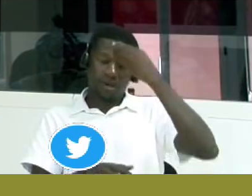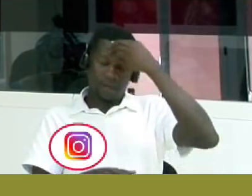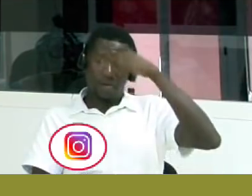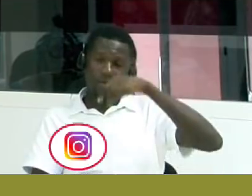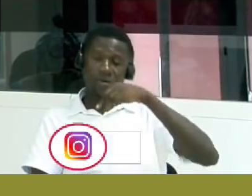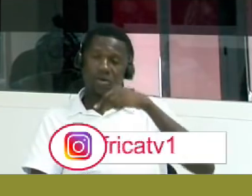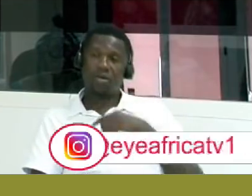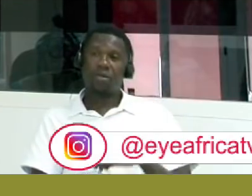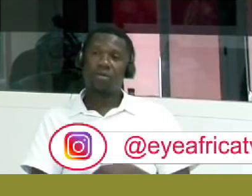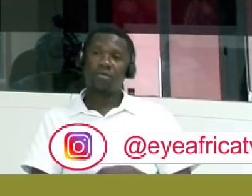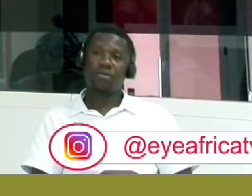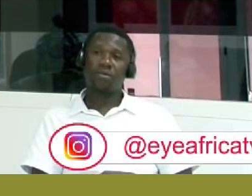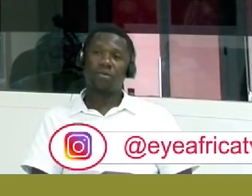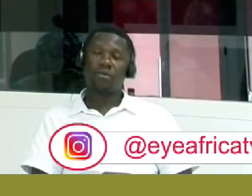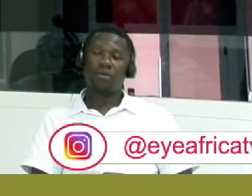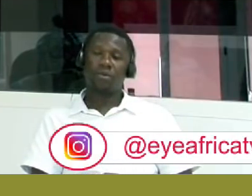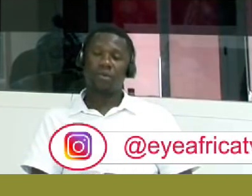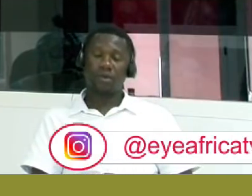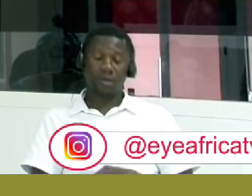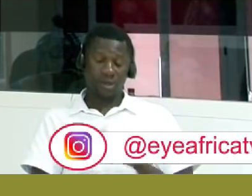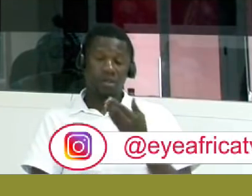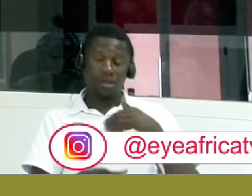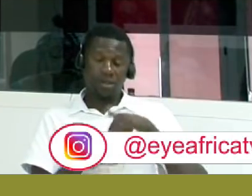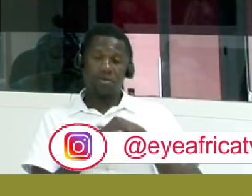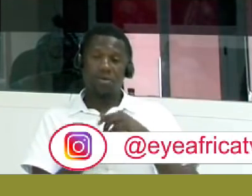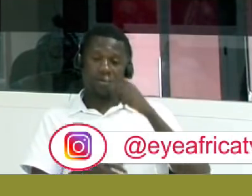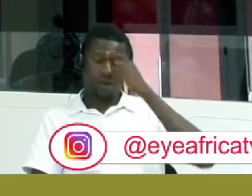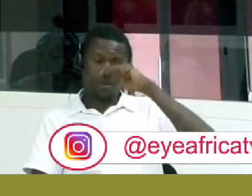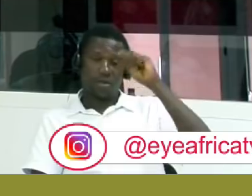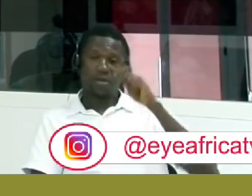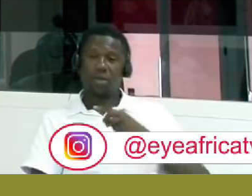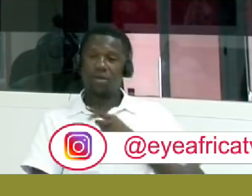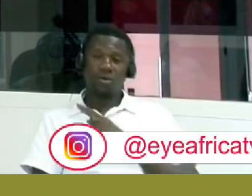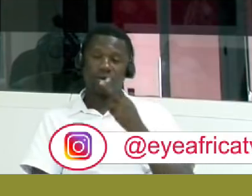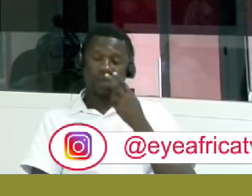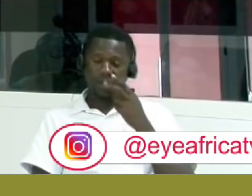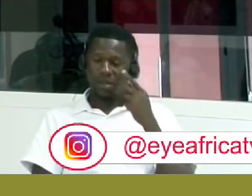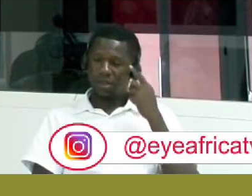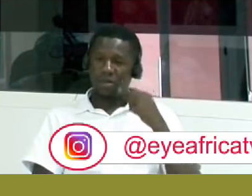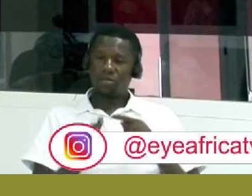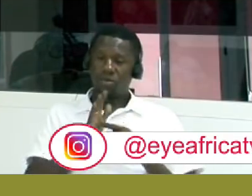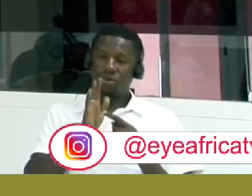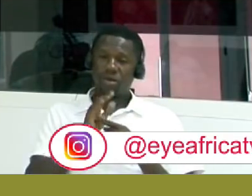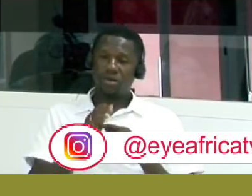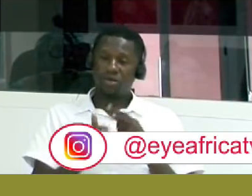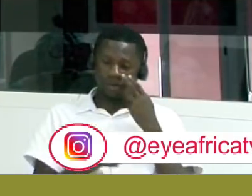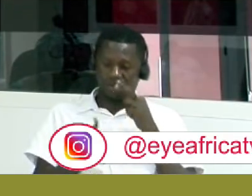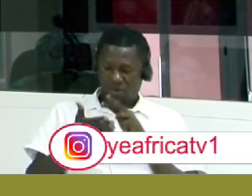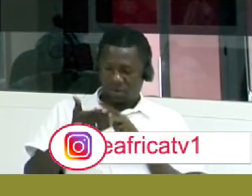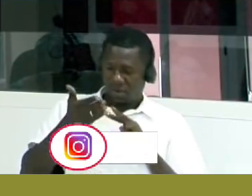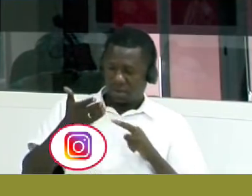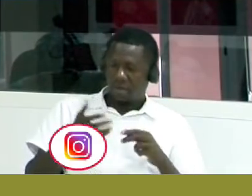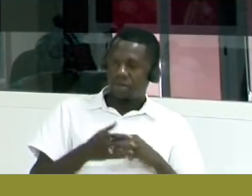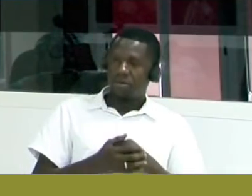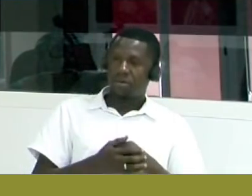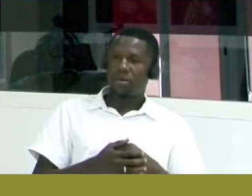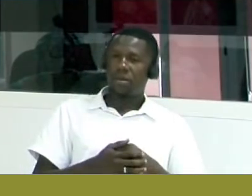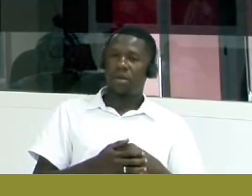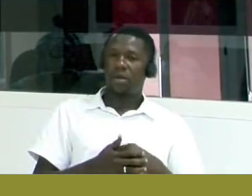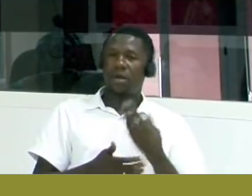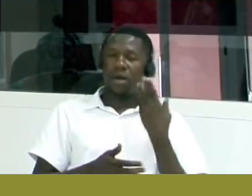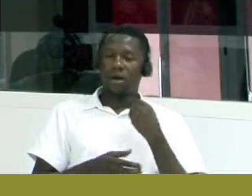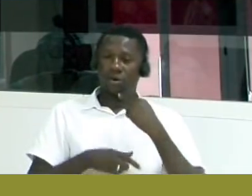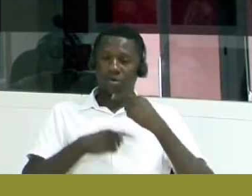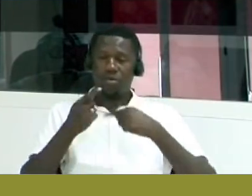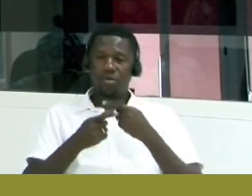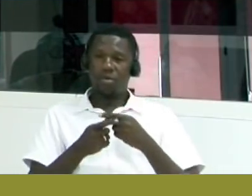police. And you did not think it was necessary for you to see it? At the time, no. How about dissemination? Would it be